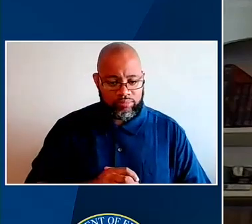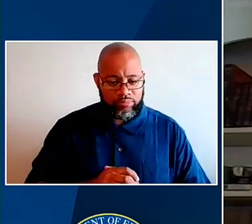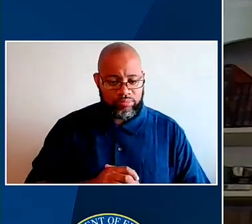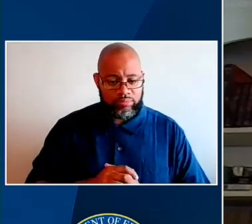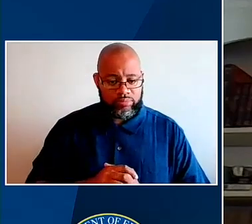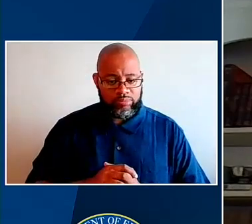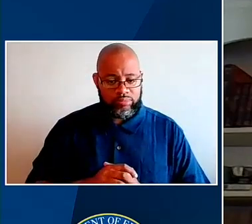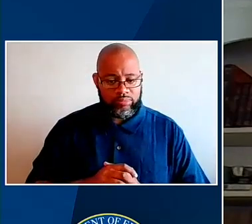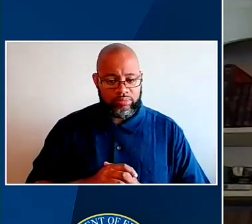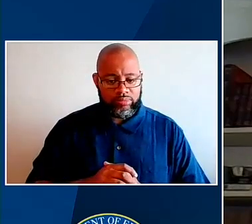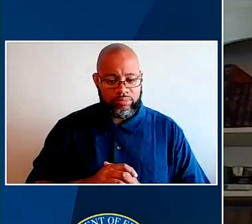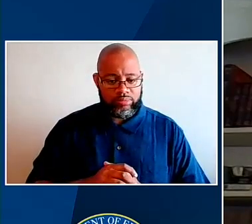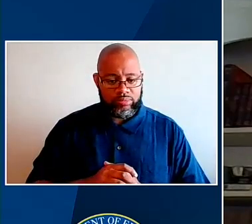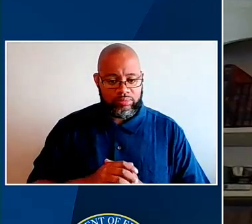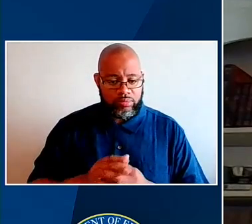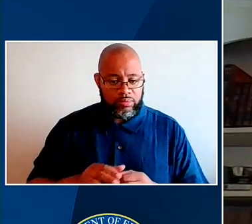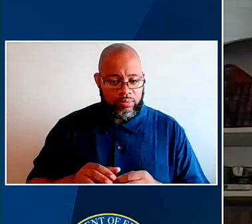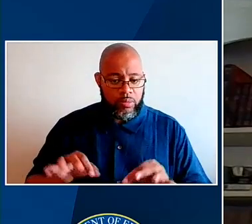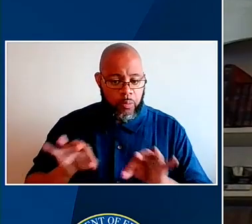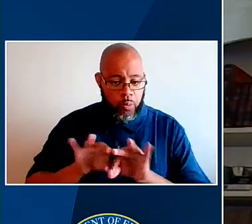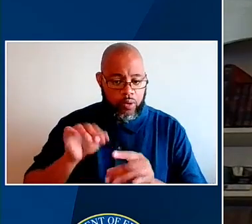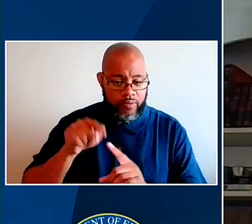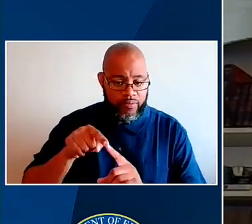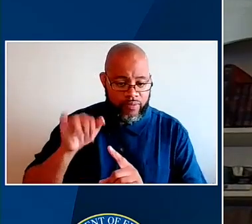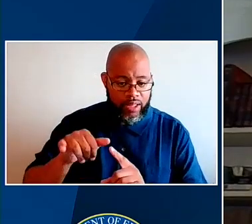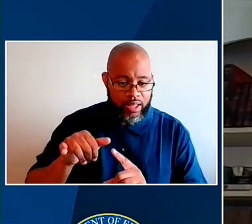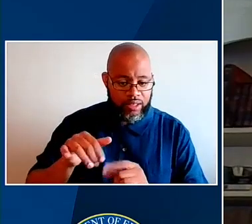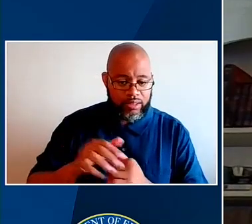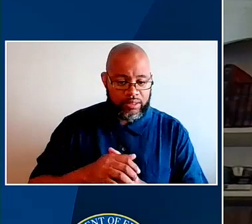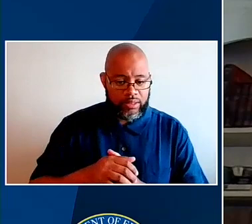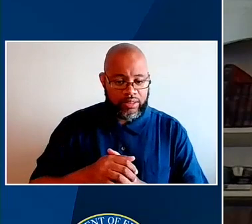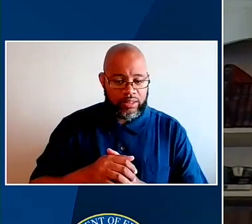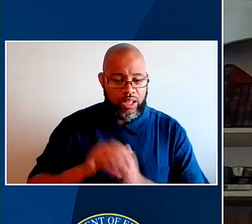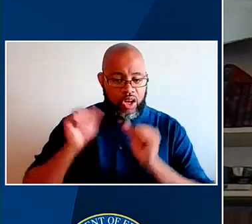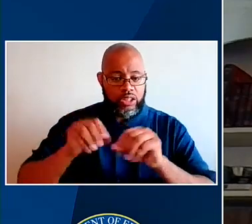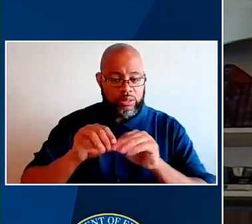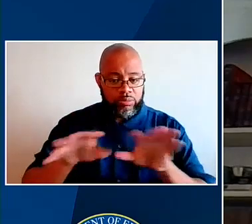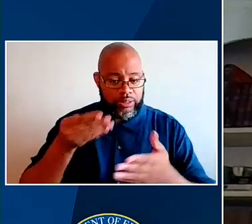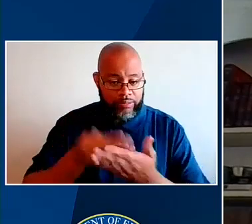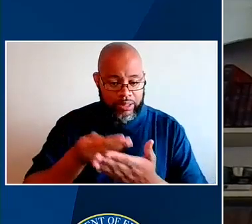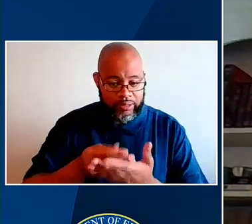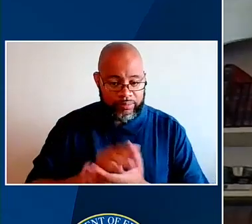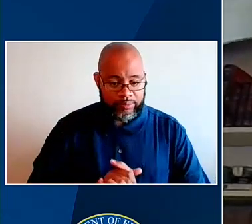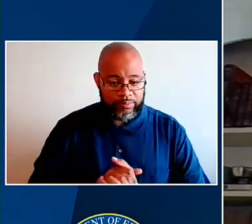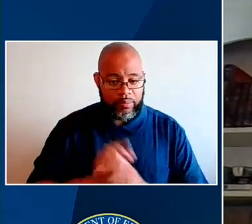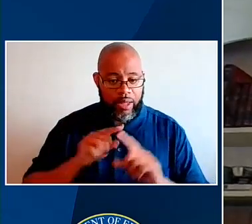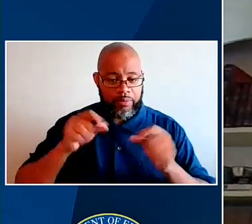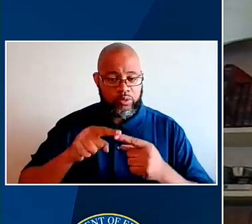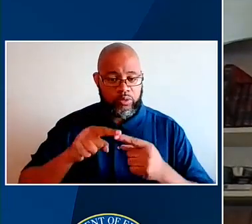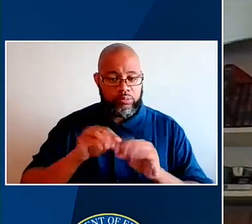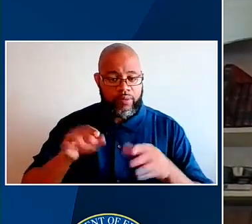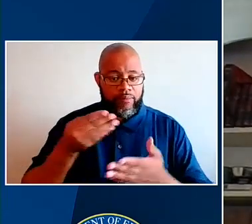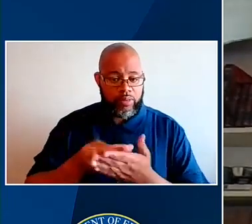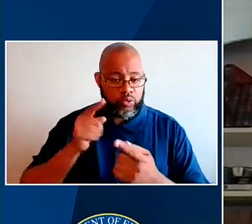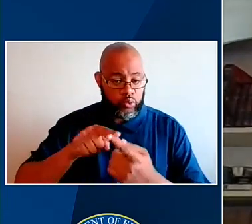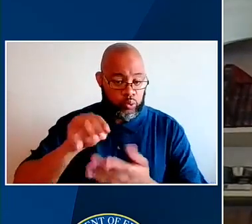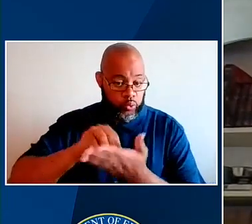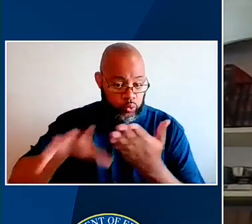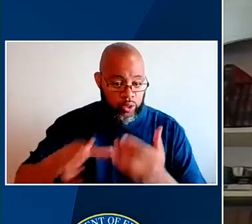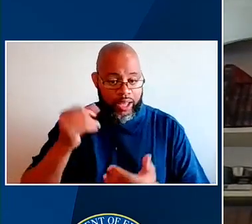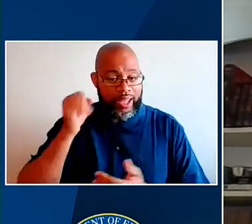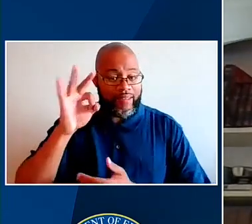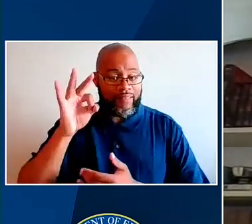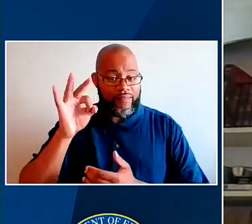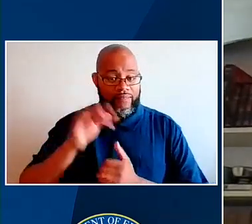that's in play. They because the thing here is here, they could disperse the funds. So they're able to disperse the funds for the student. And if the